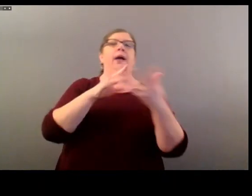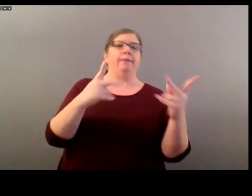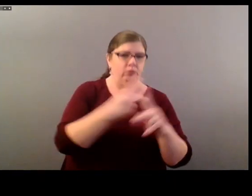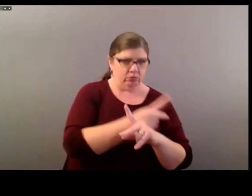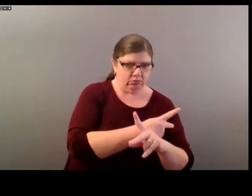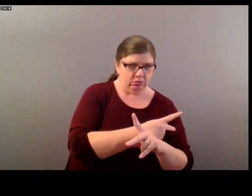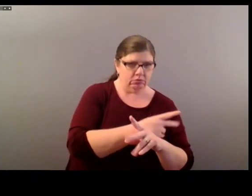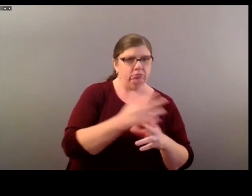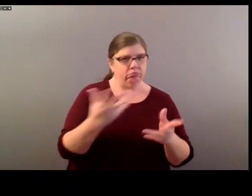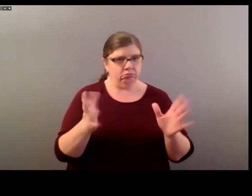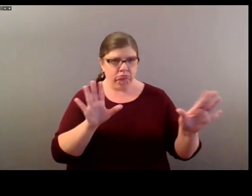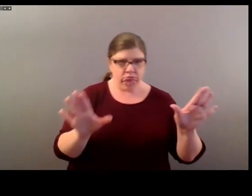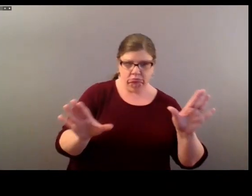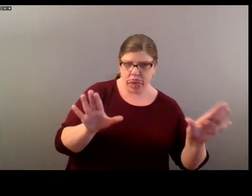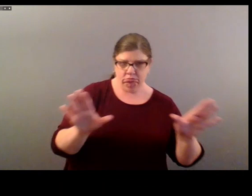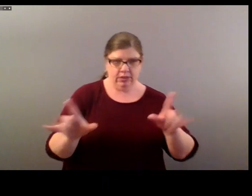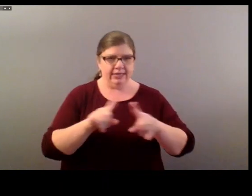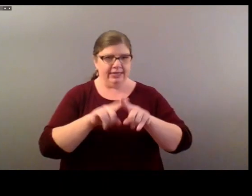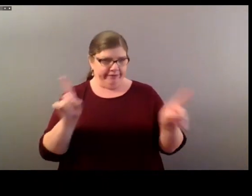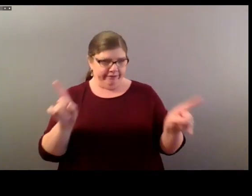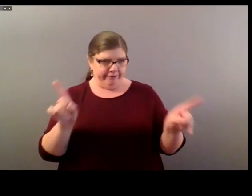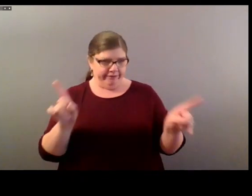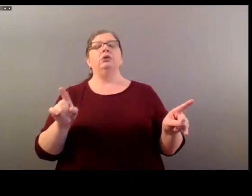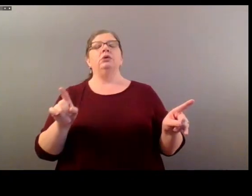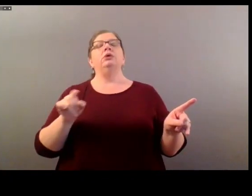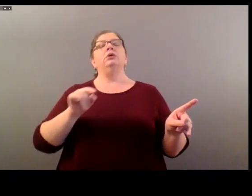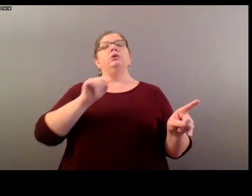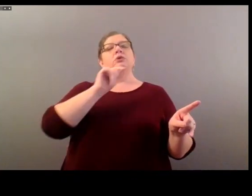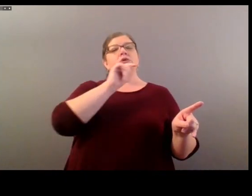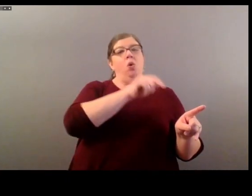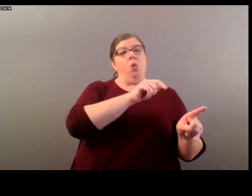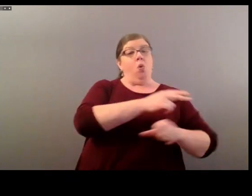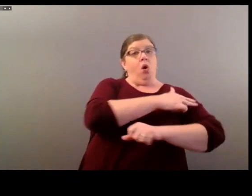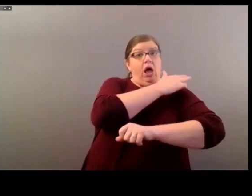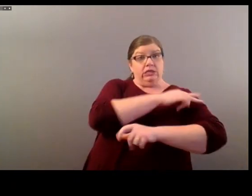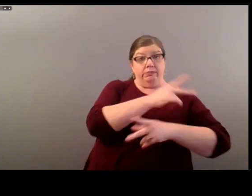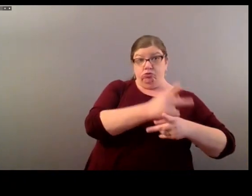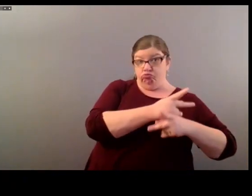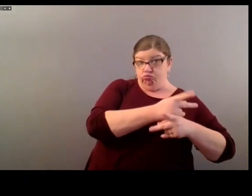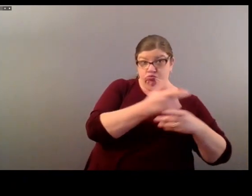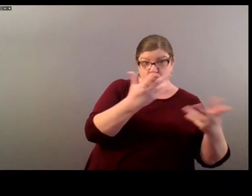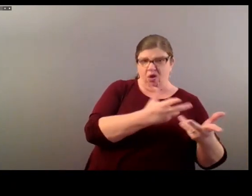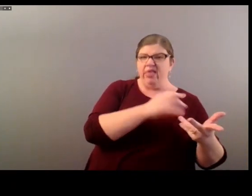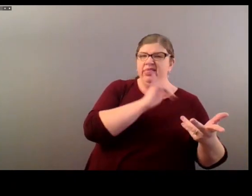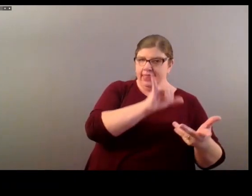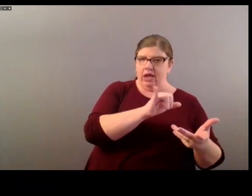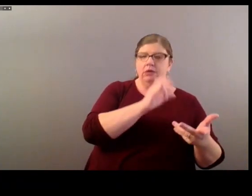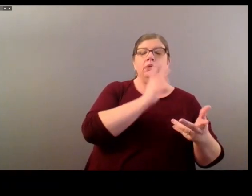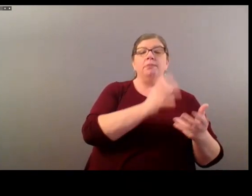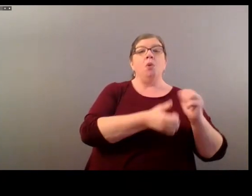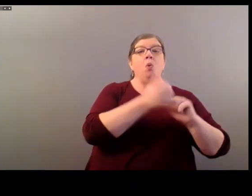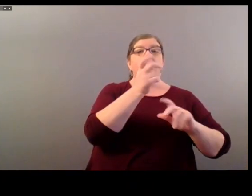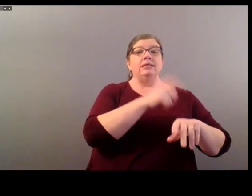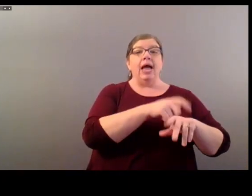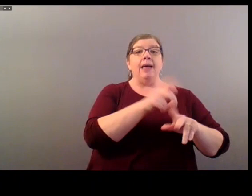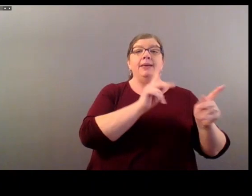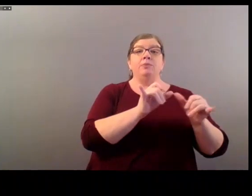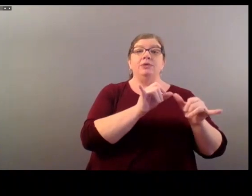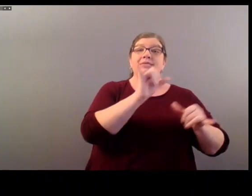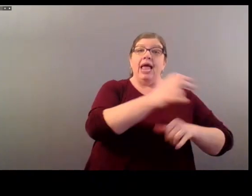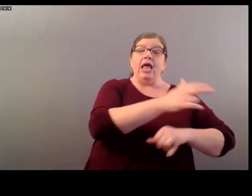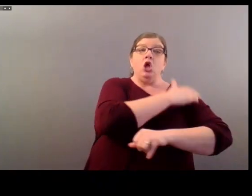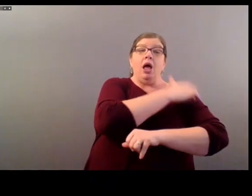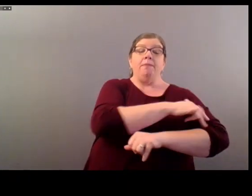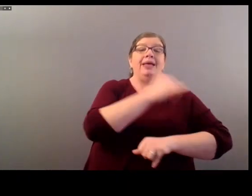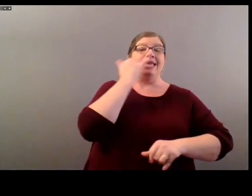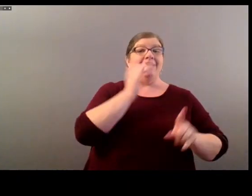And so let me speak to the treatment in the hospital. Usually people need to stay in the hospital when their